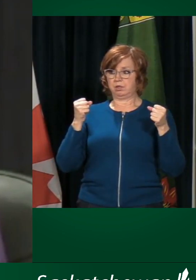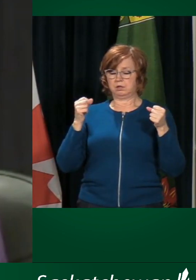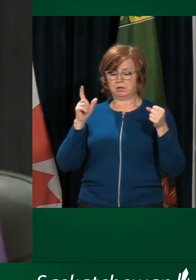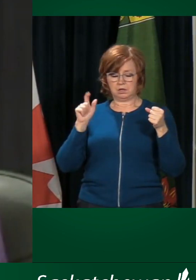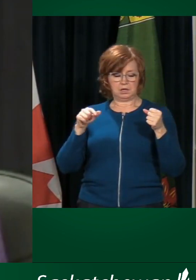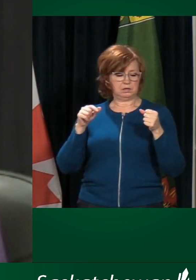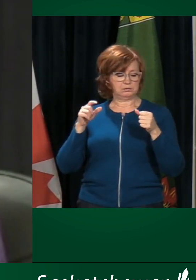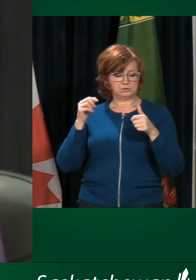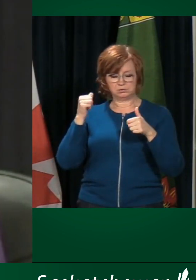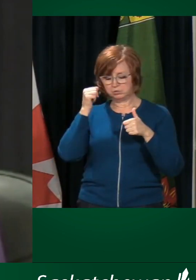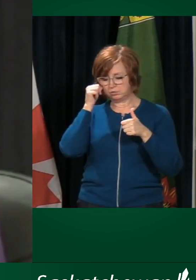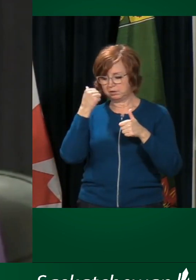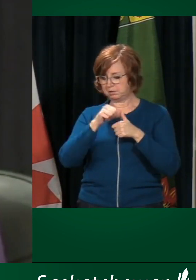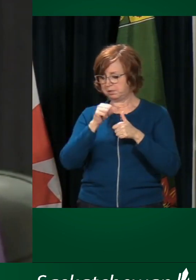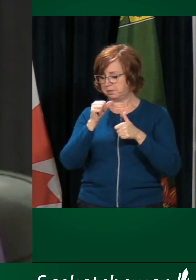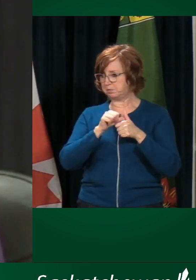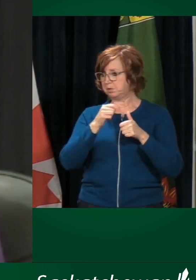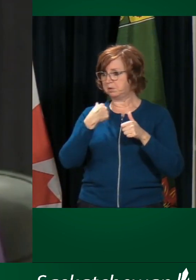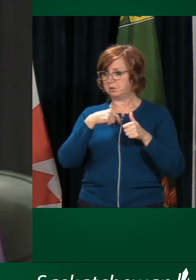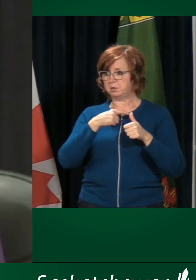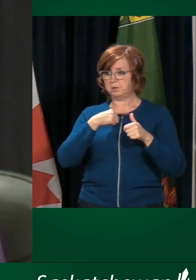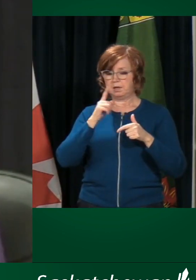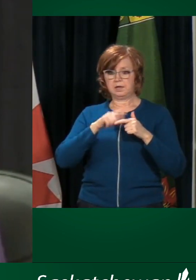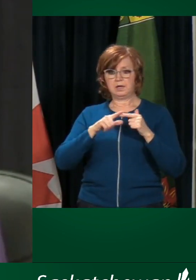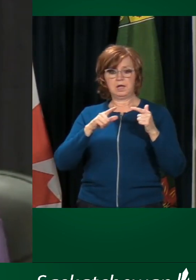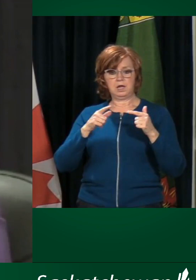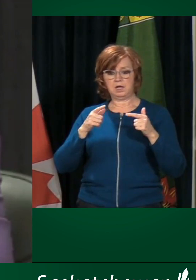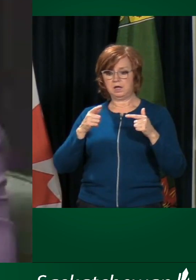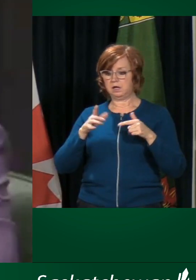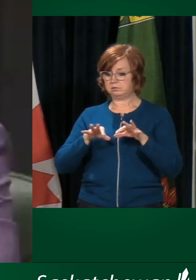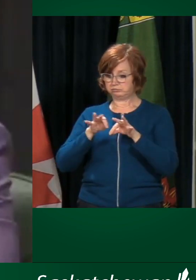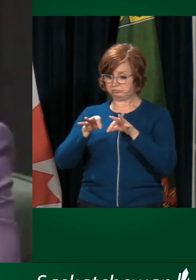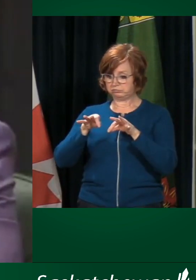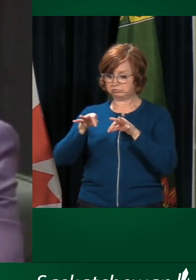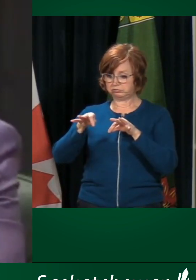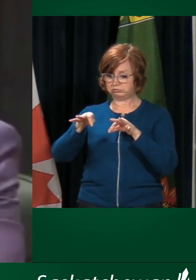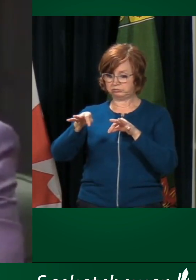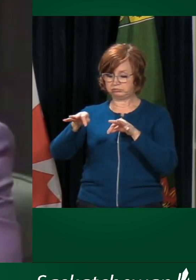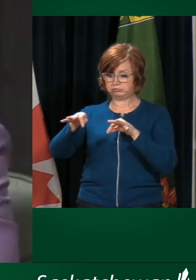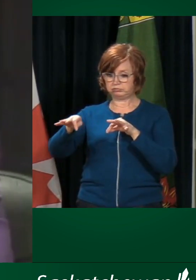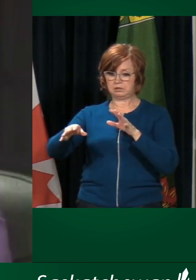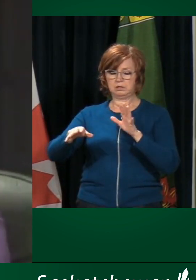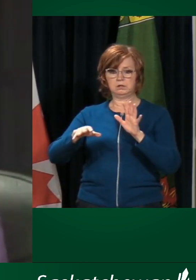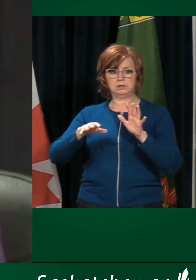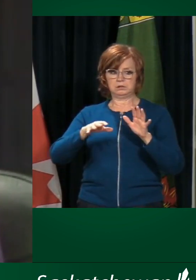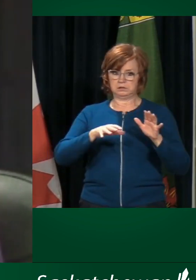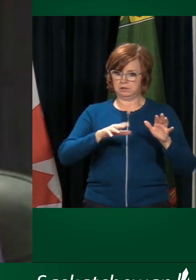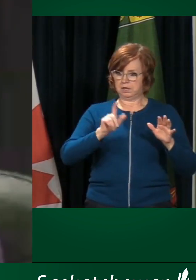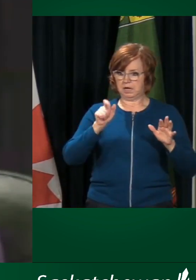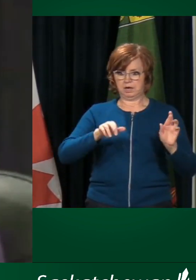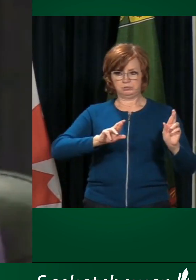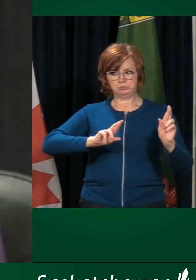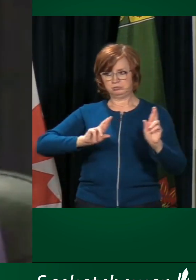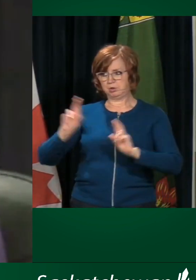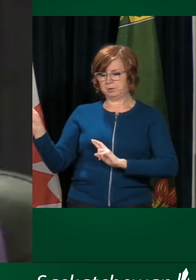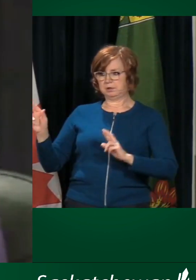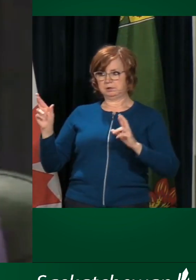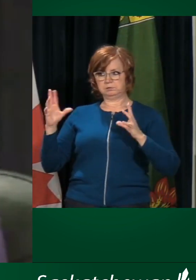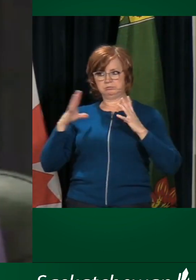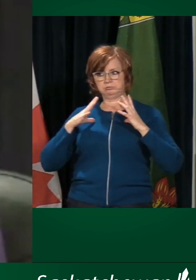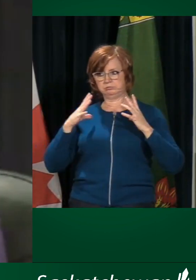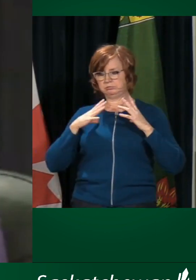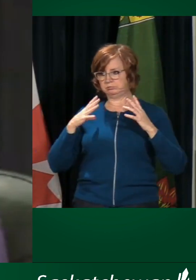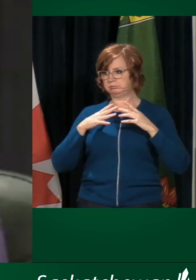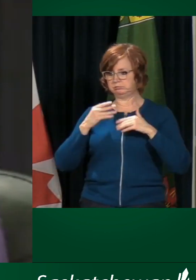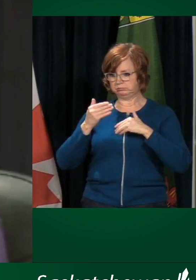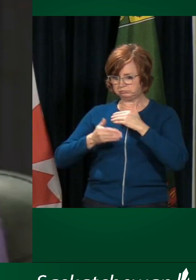burn all our capacity to care for patients that we've postponed. We need to maintain that COVID capacity, and that's what we're going to continue to do just in